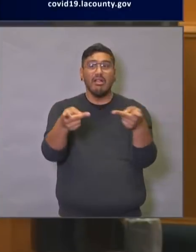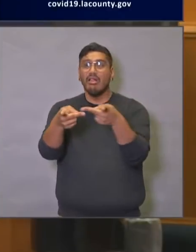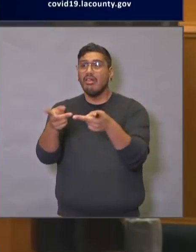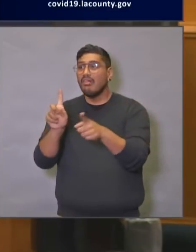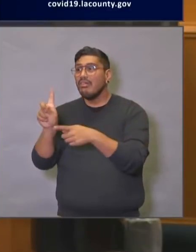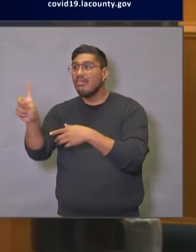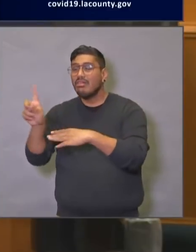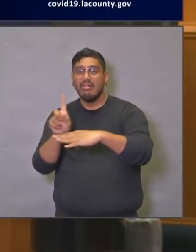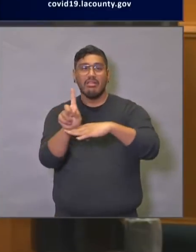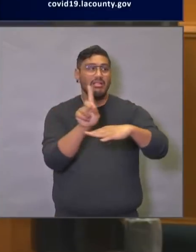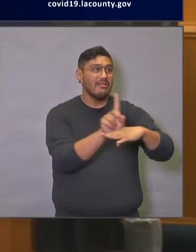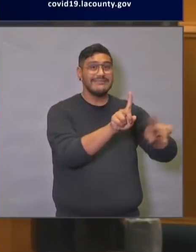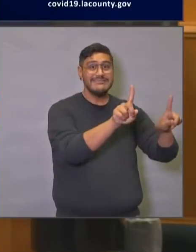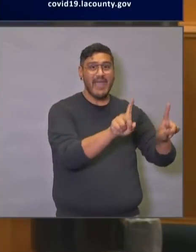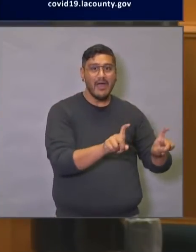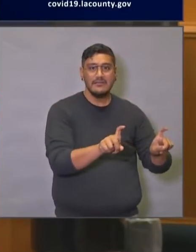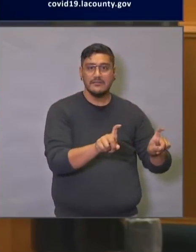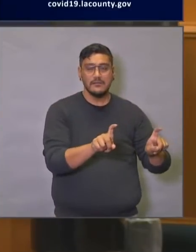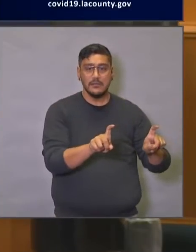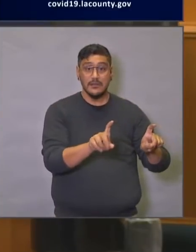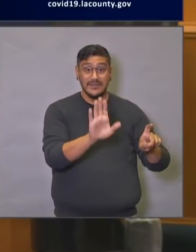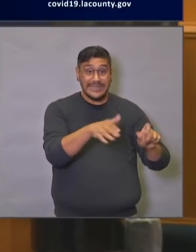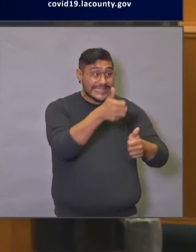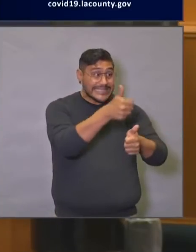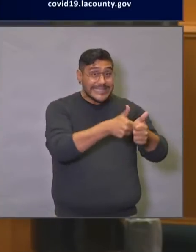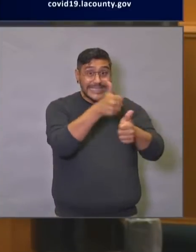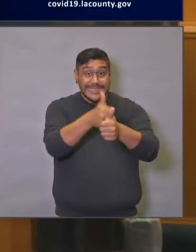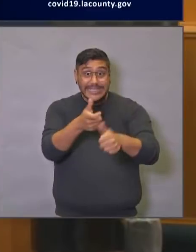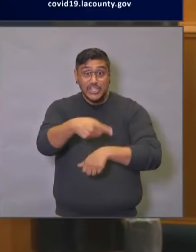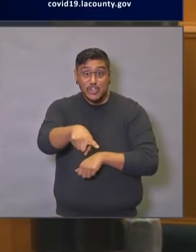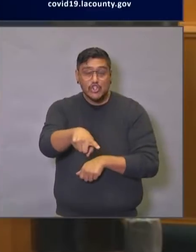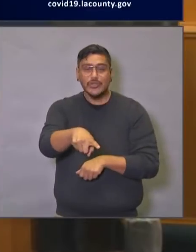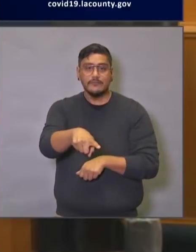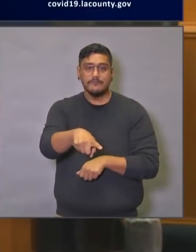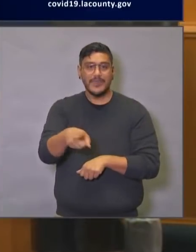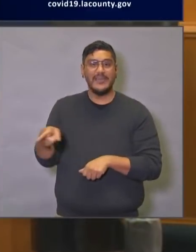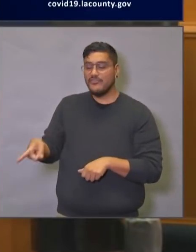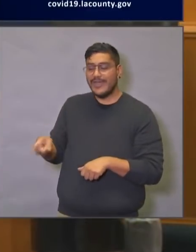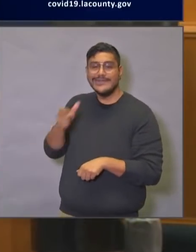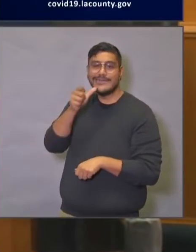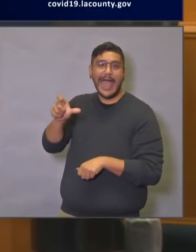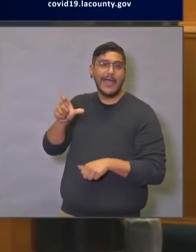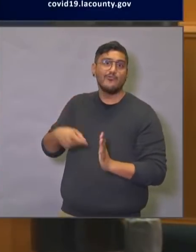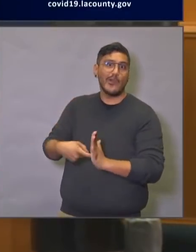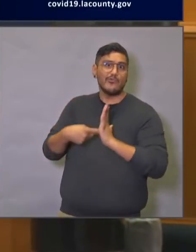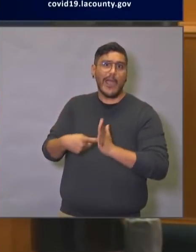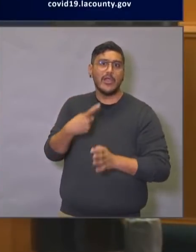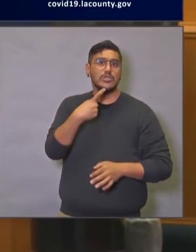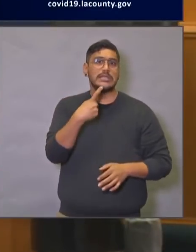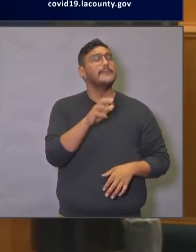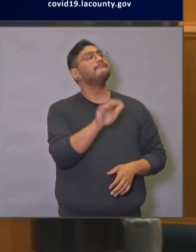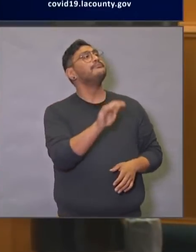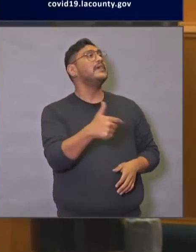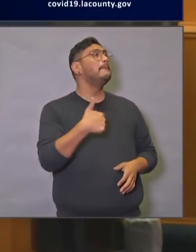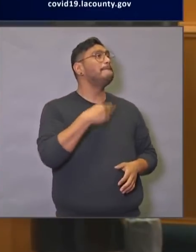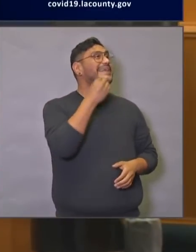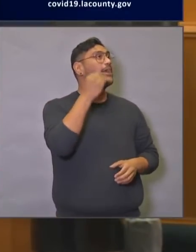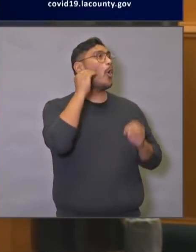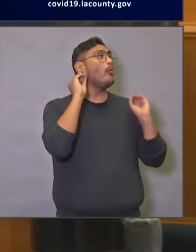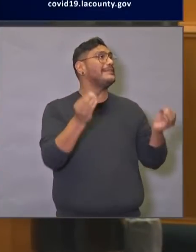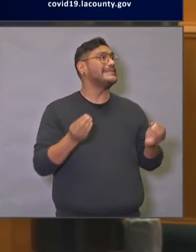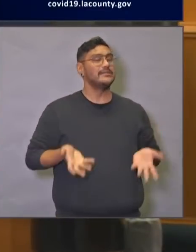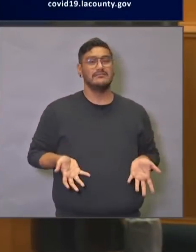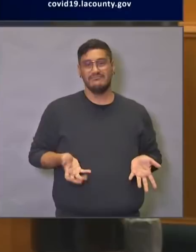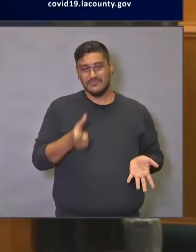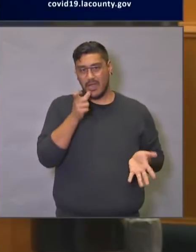those places do they have to disclose that they're a person experiencing homelessness. So that would just be a hard number for us to have. In